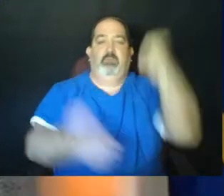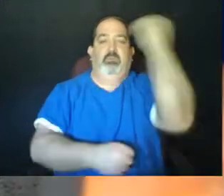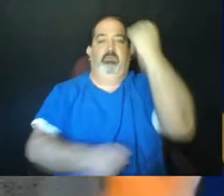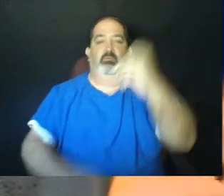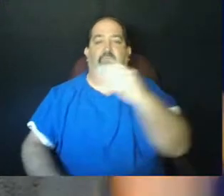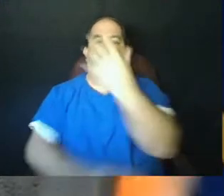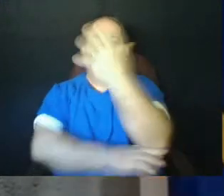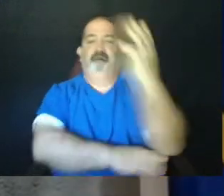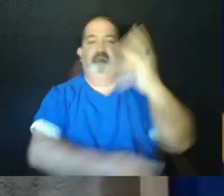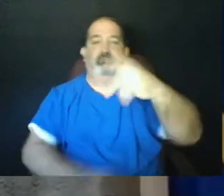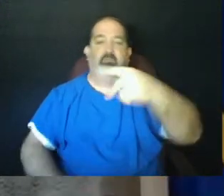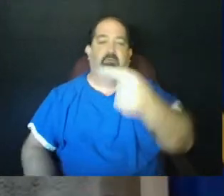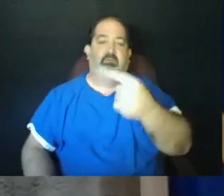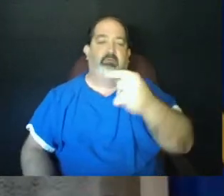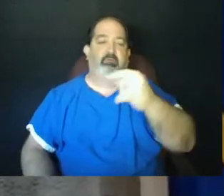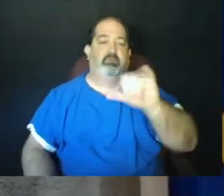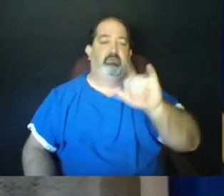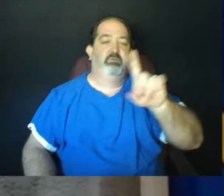hip.